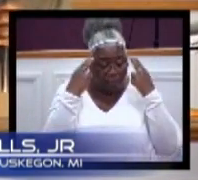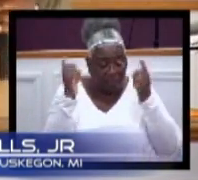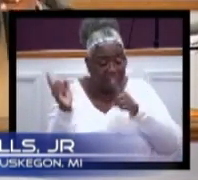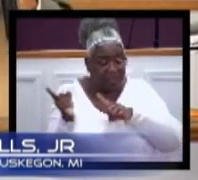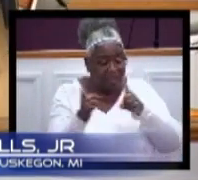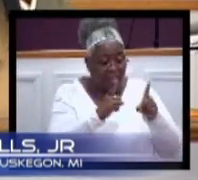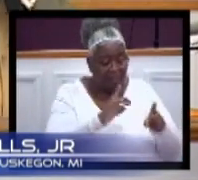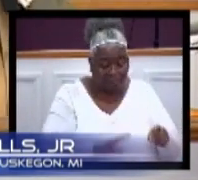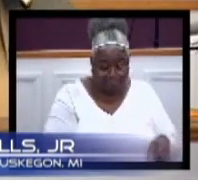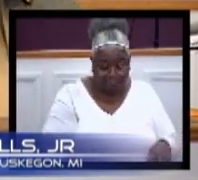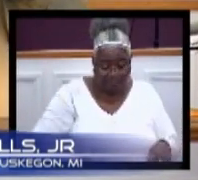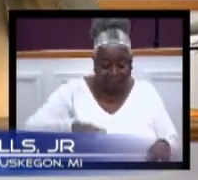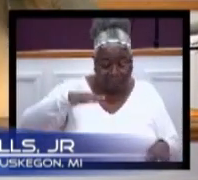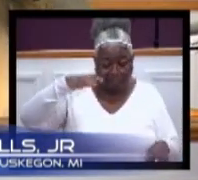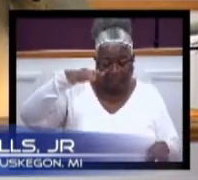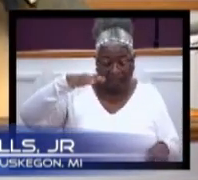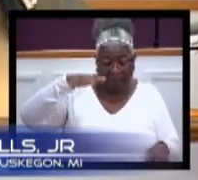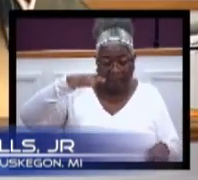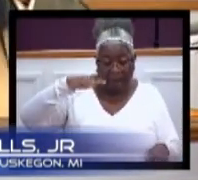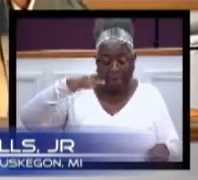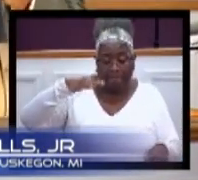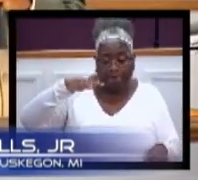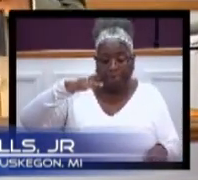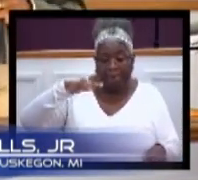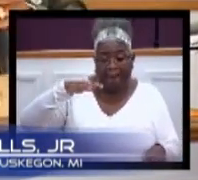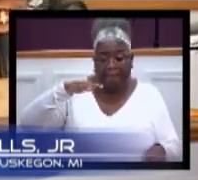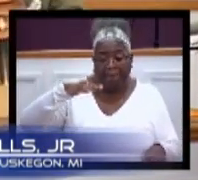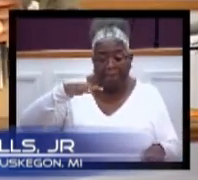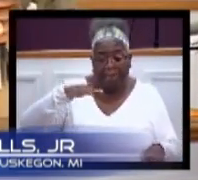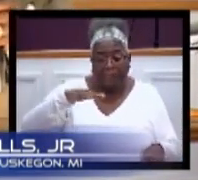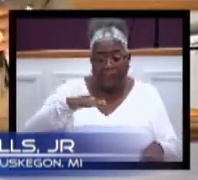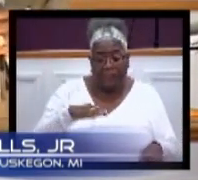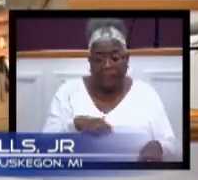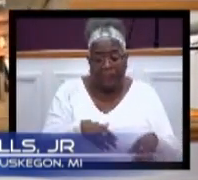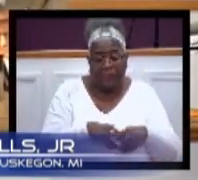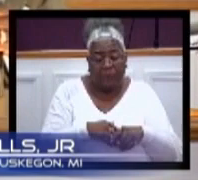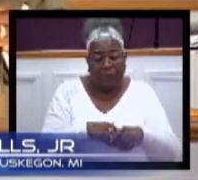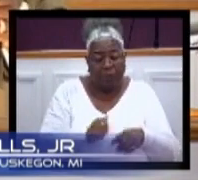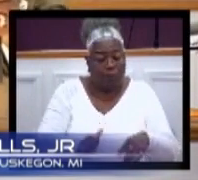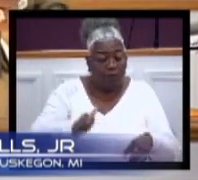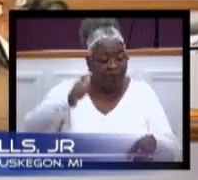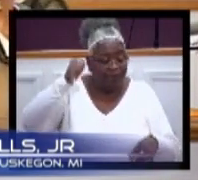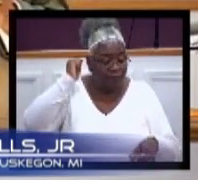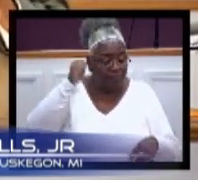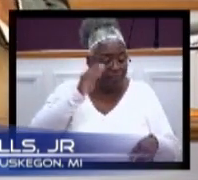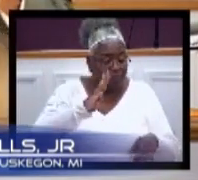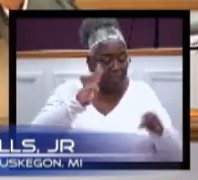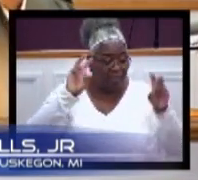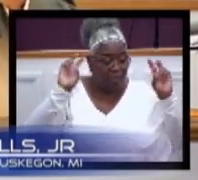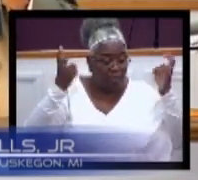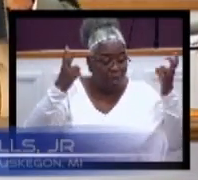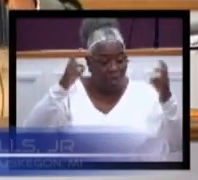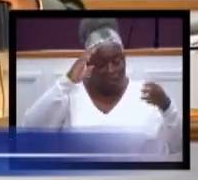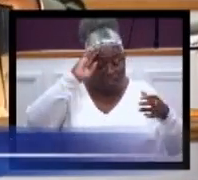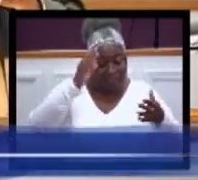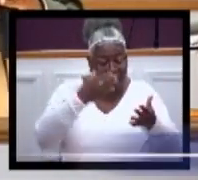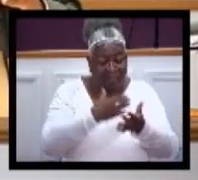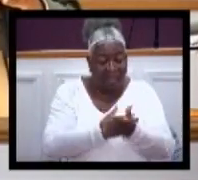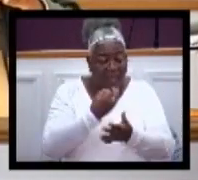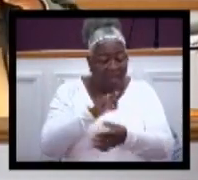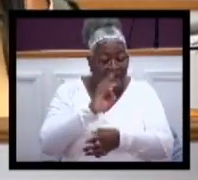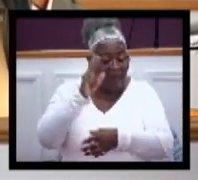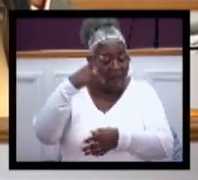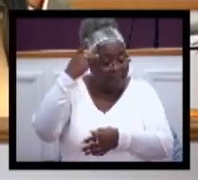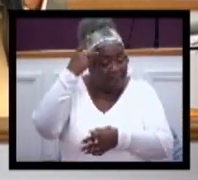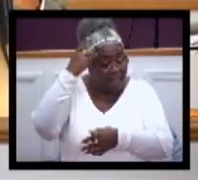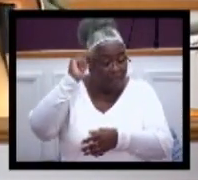years, otherwise when he became a mature man, refused to be called the son of